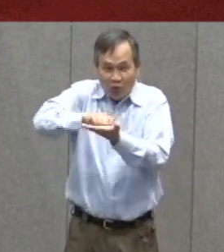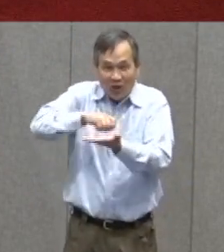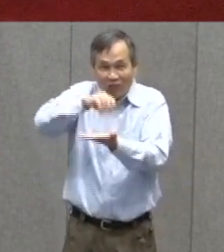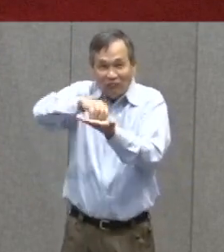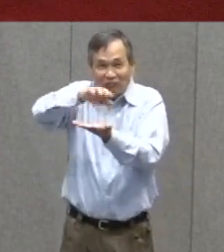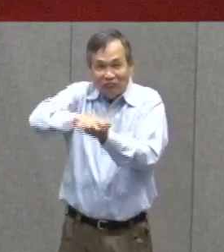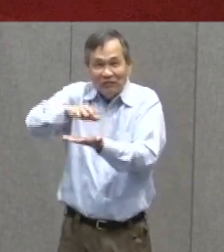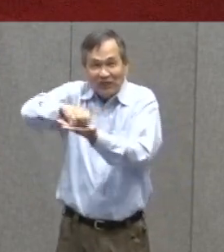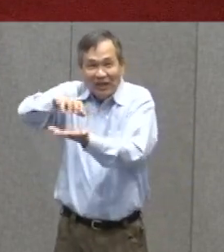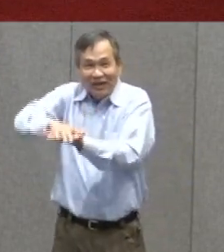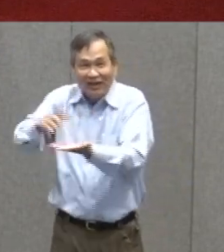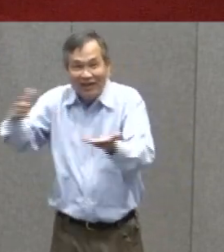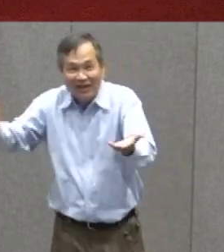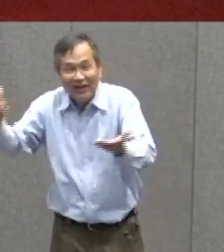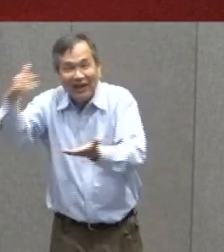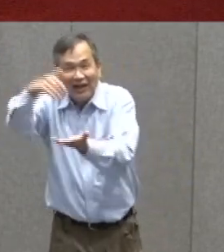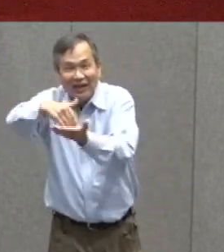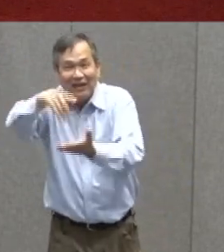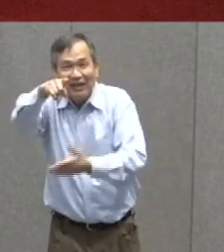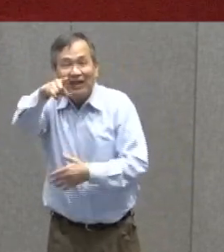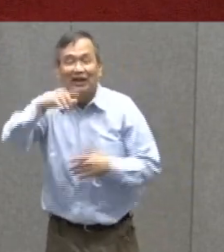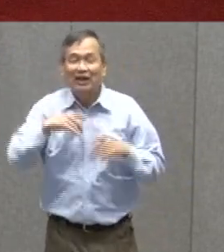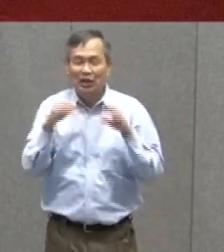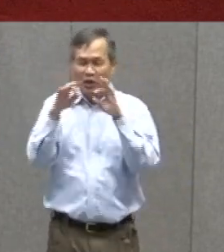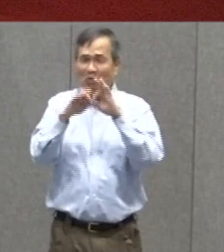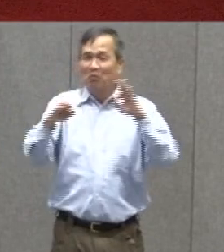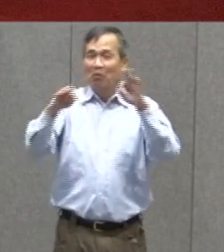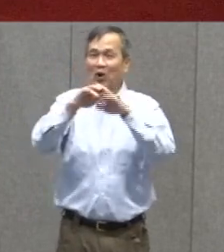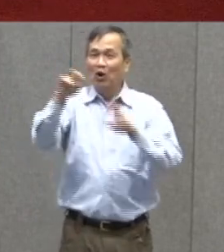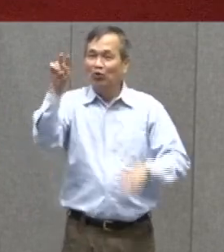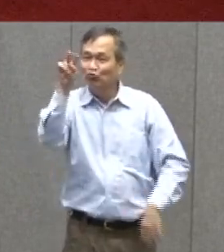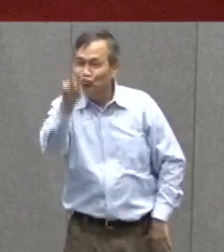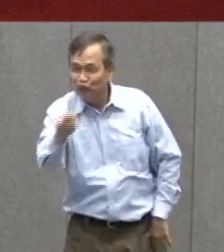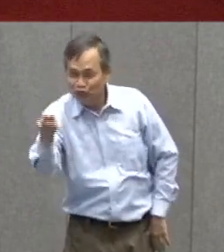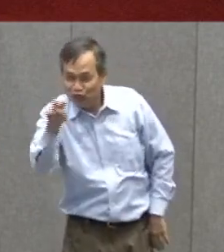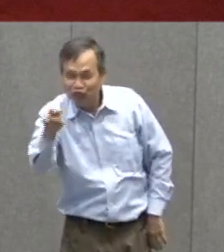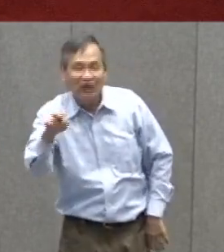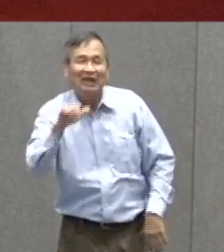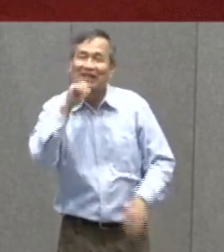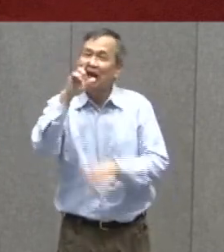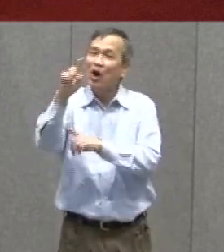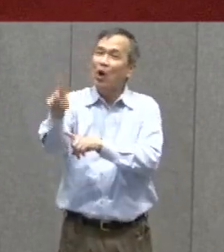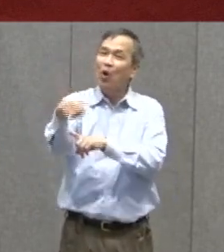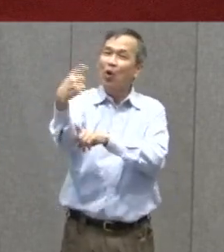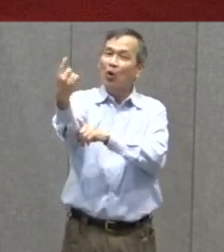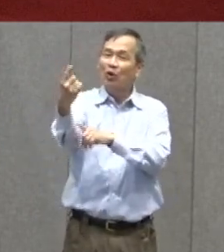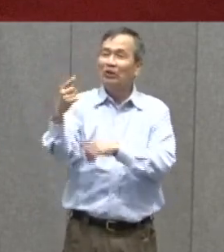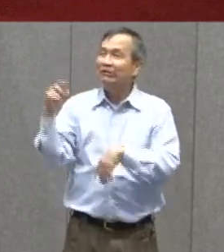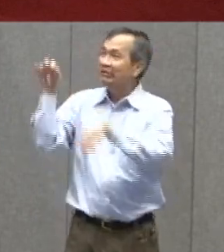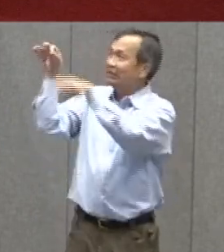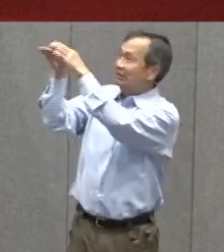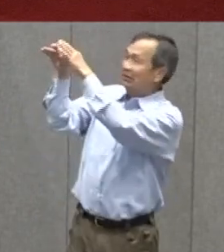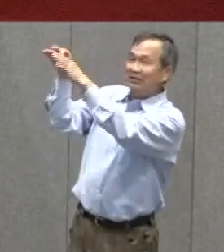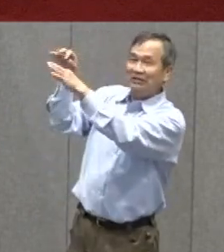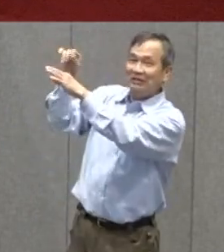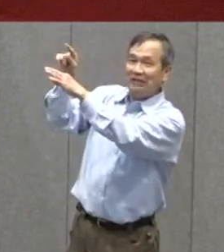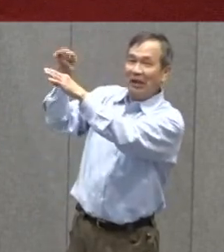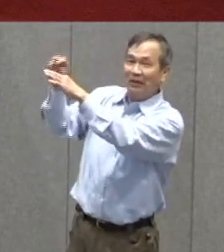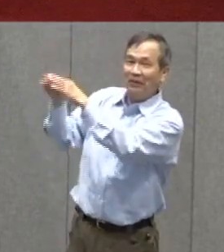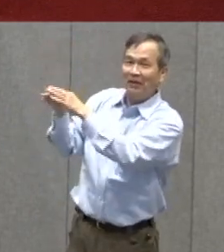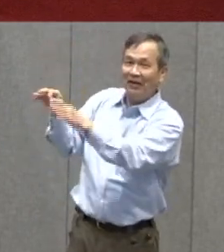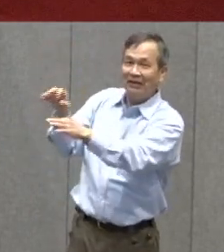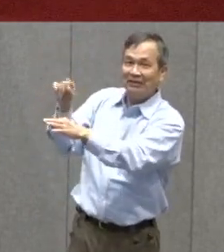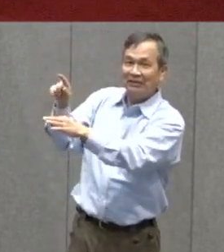again, these observations are very important. And these are obviously not the only sentence stems you can use. These are just some that